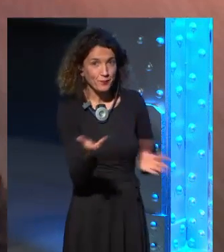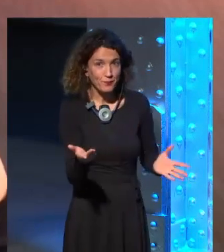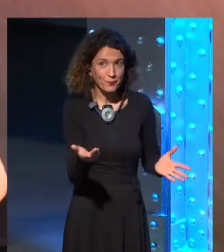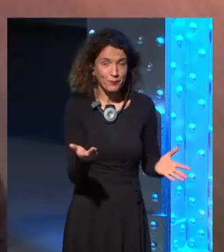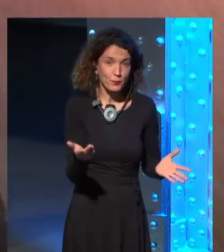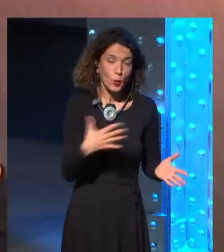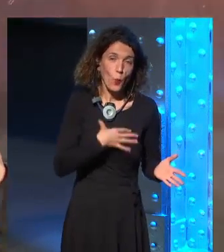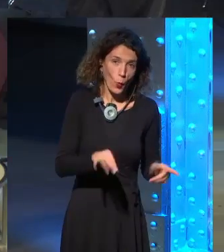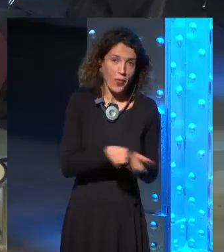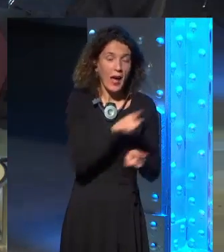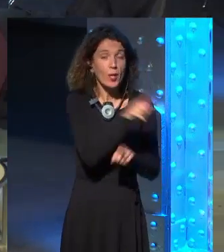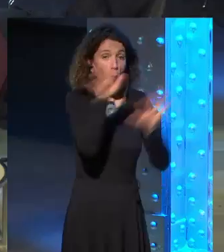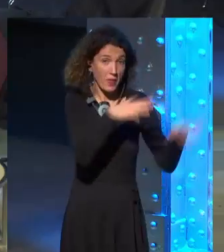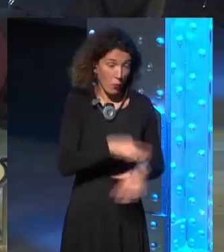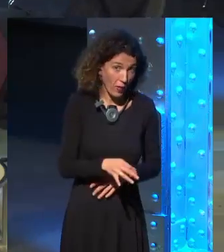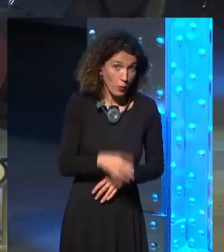See, así es.